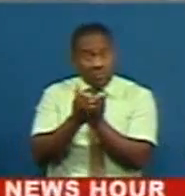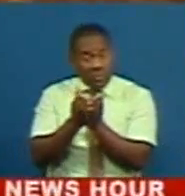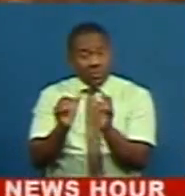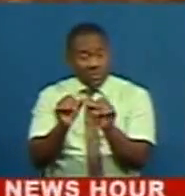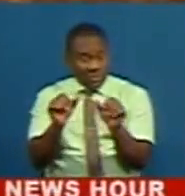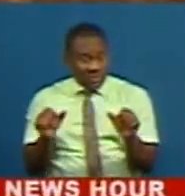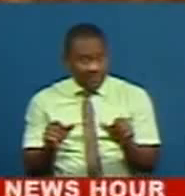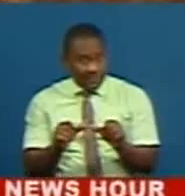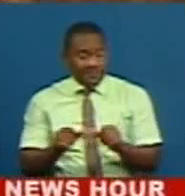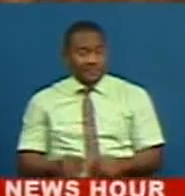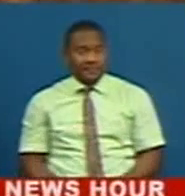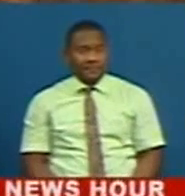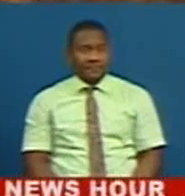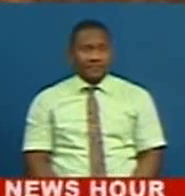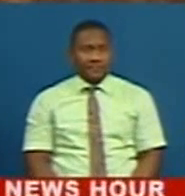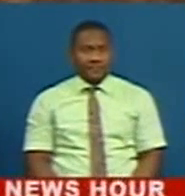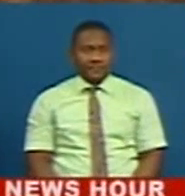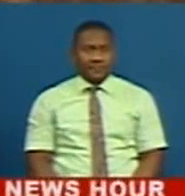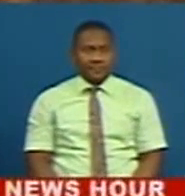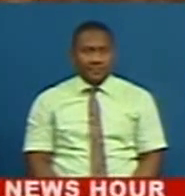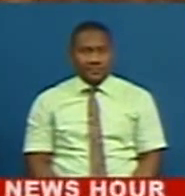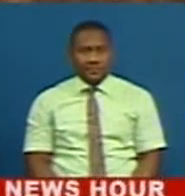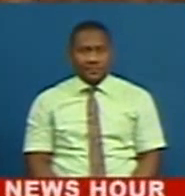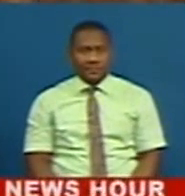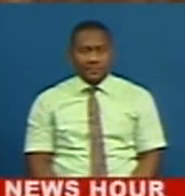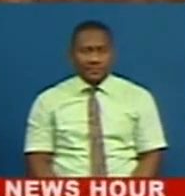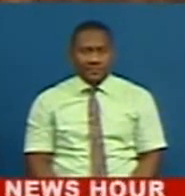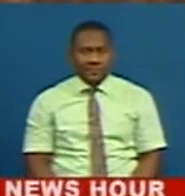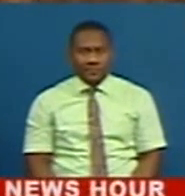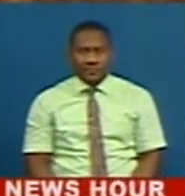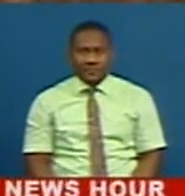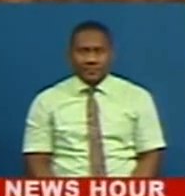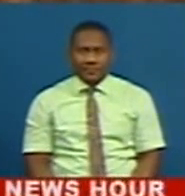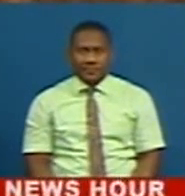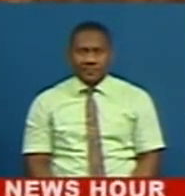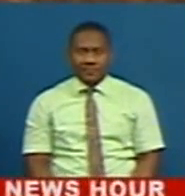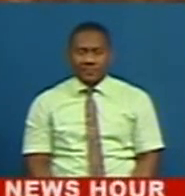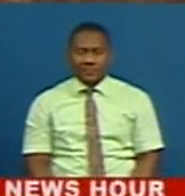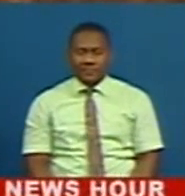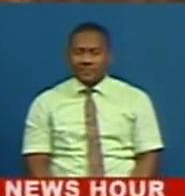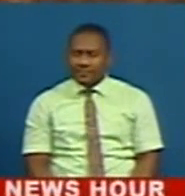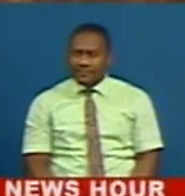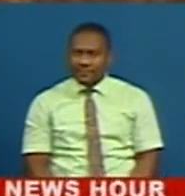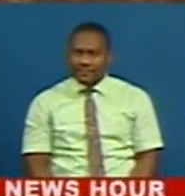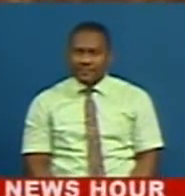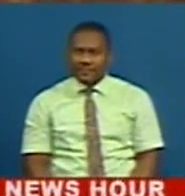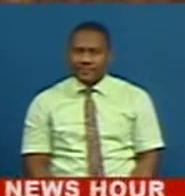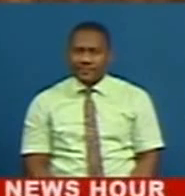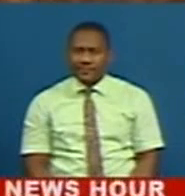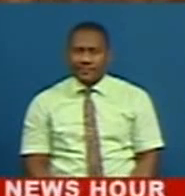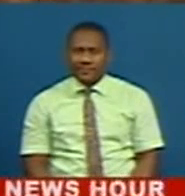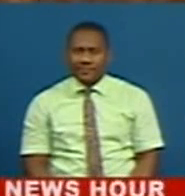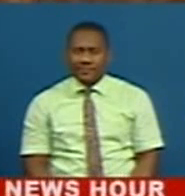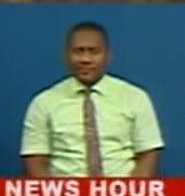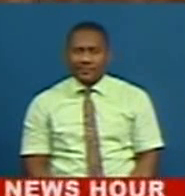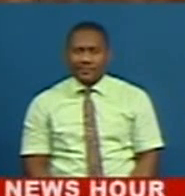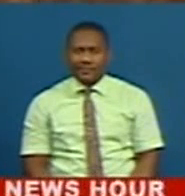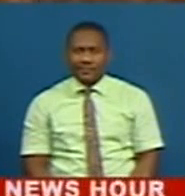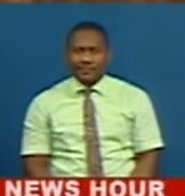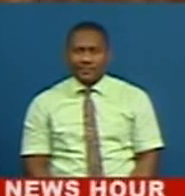addressed. Tema Port has undergone major reforms in the 20-month tenure of our government,